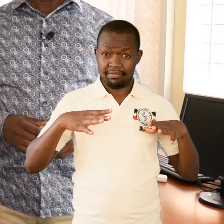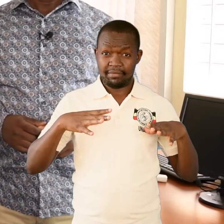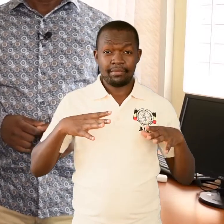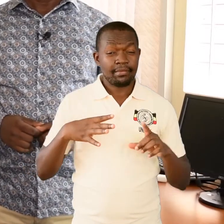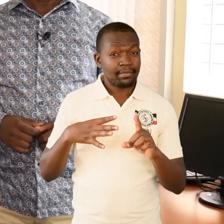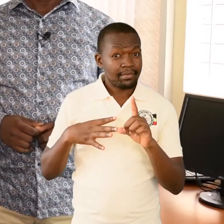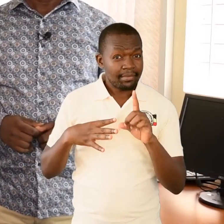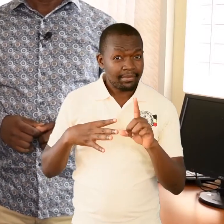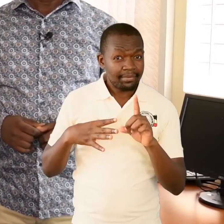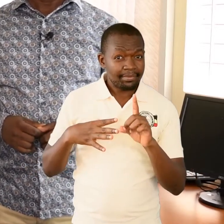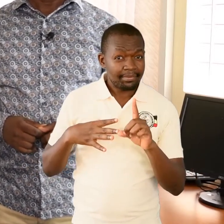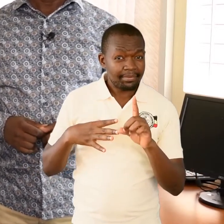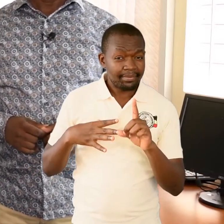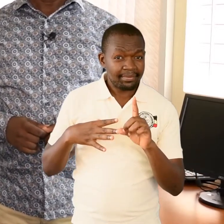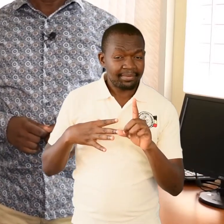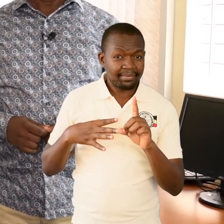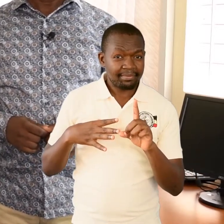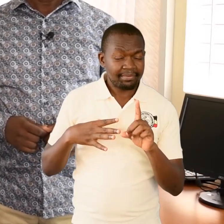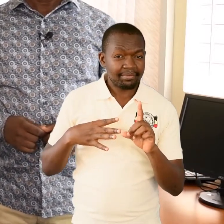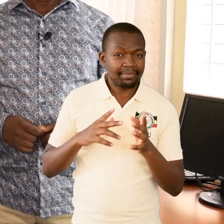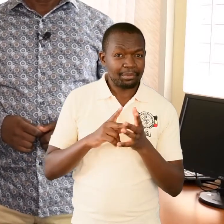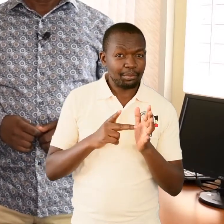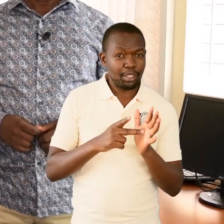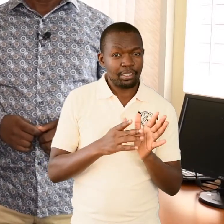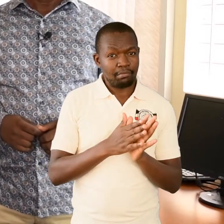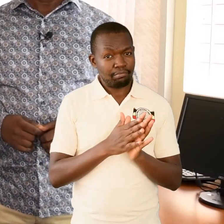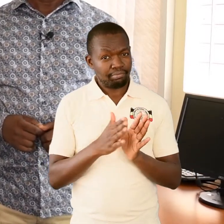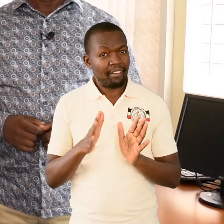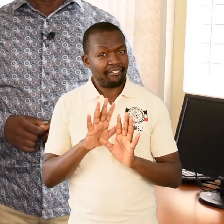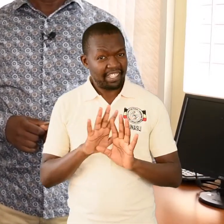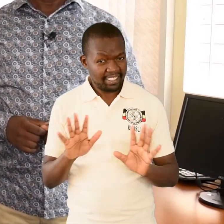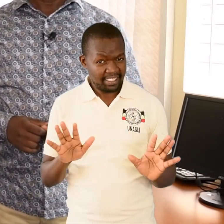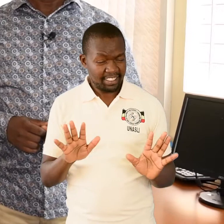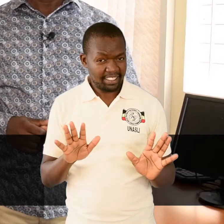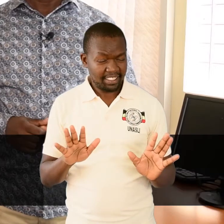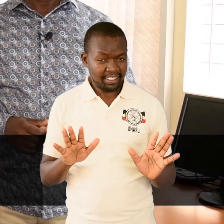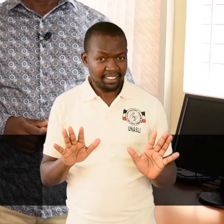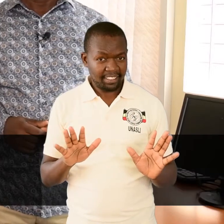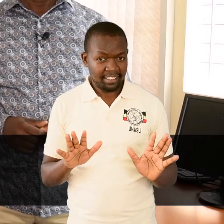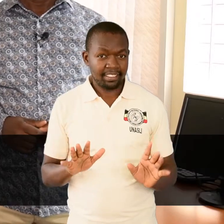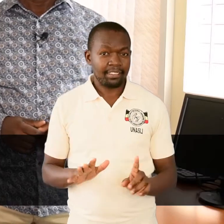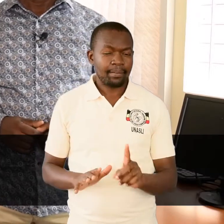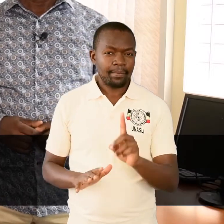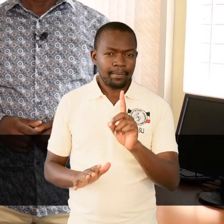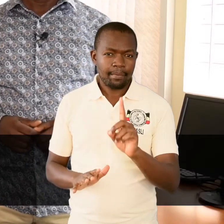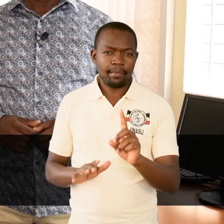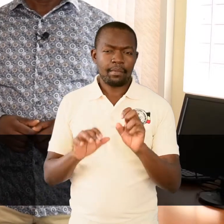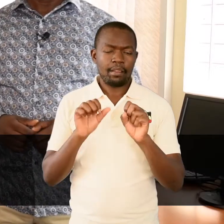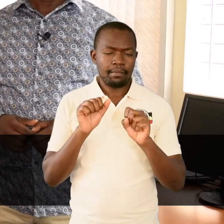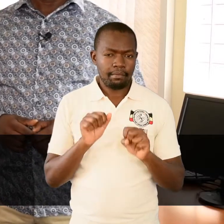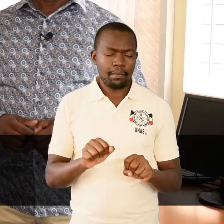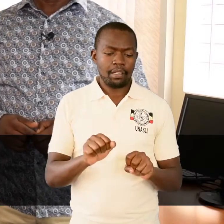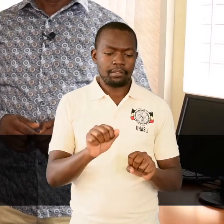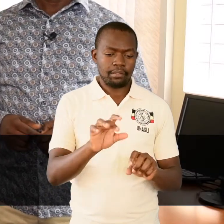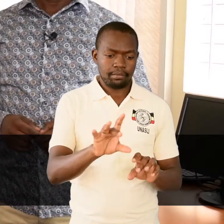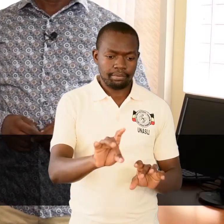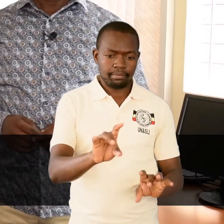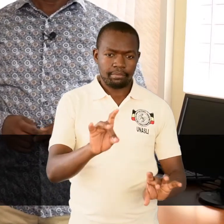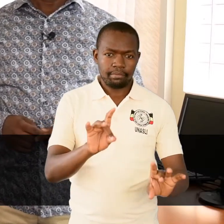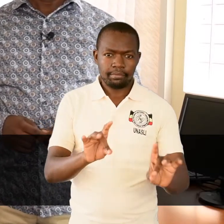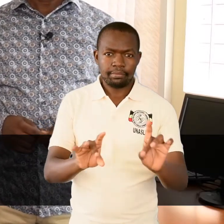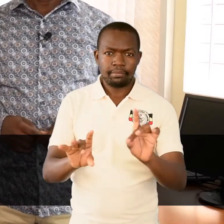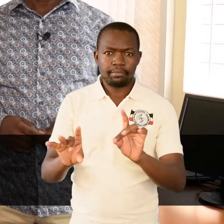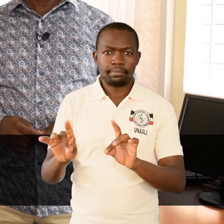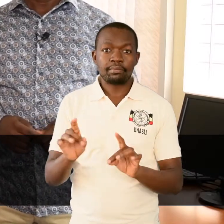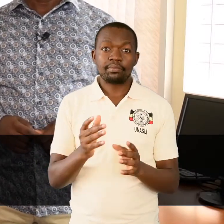At the end of this project, you should be able to identify the right materials